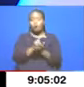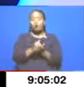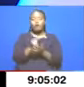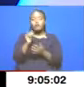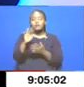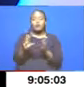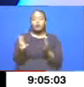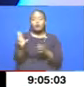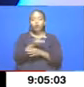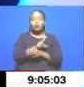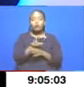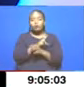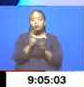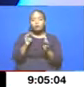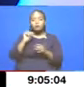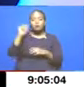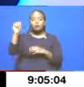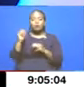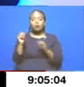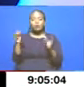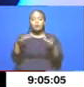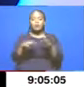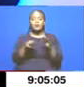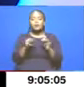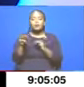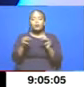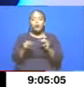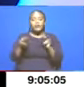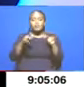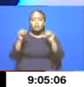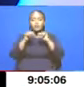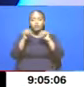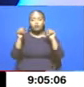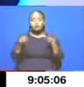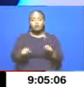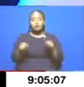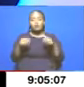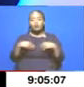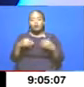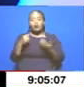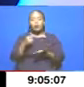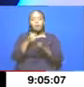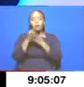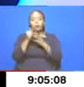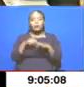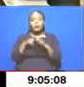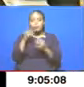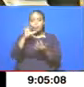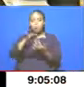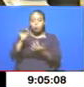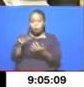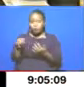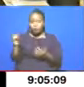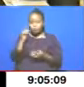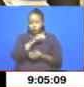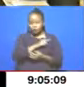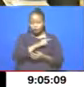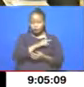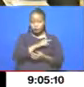Parties Management System to align party registers once nominations are complete.